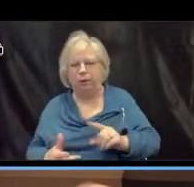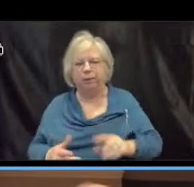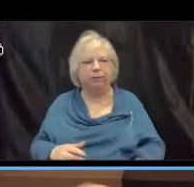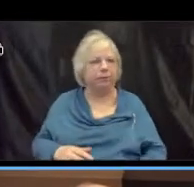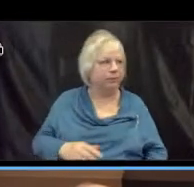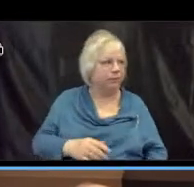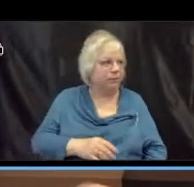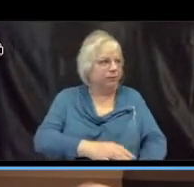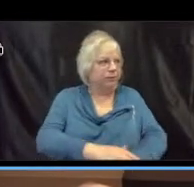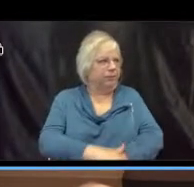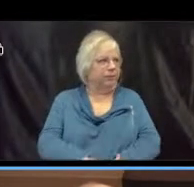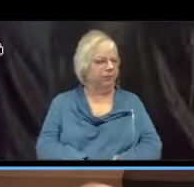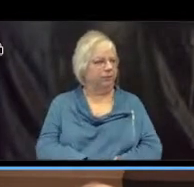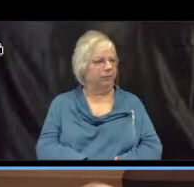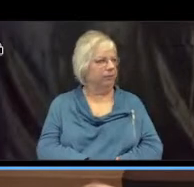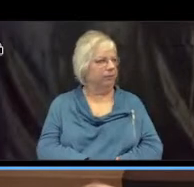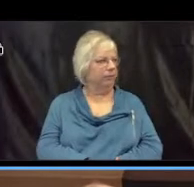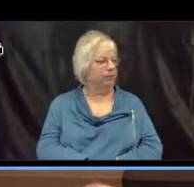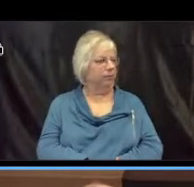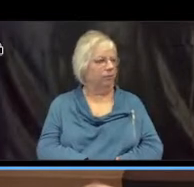Okay.